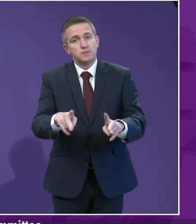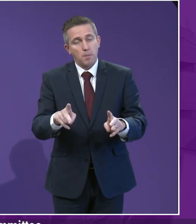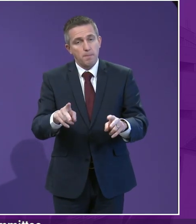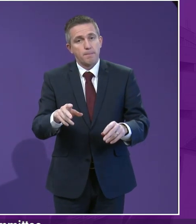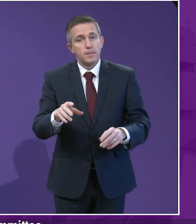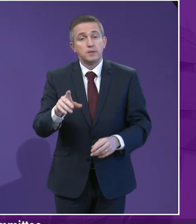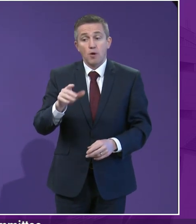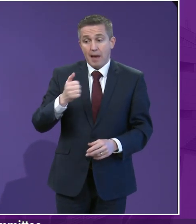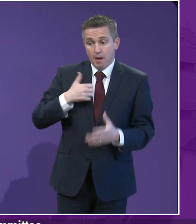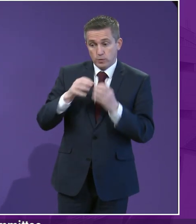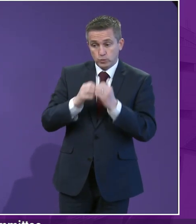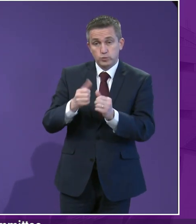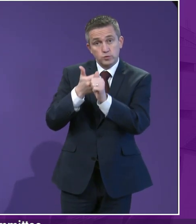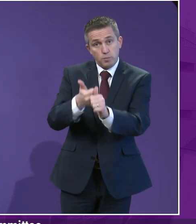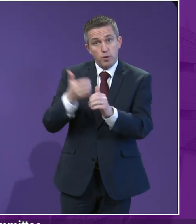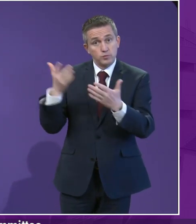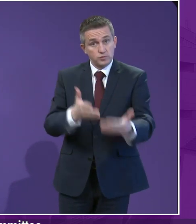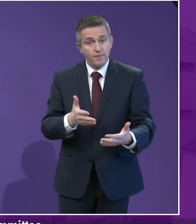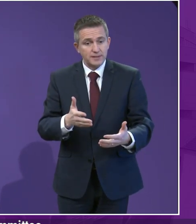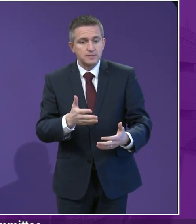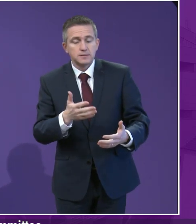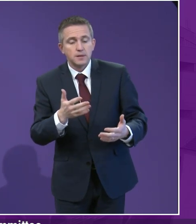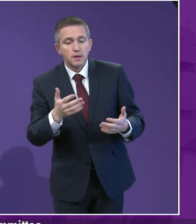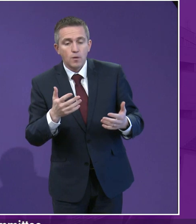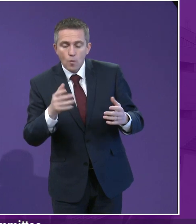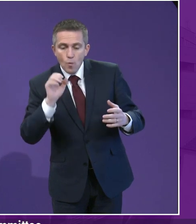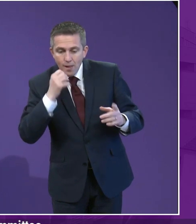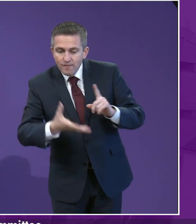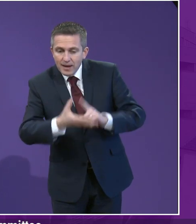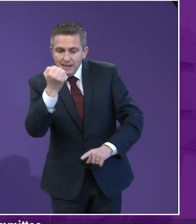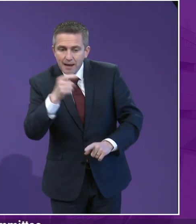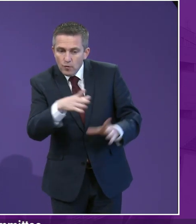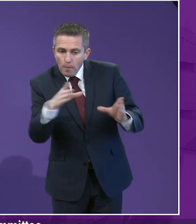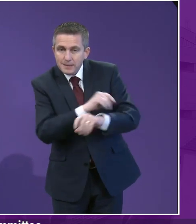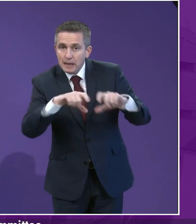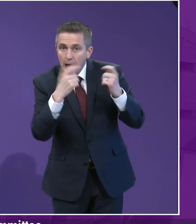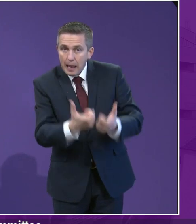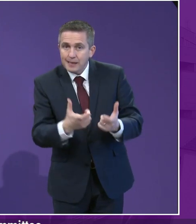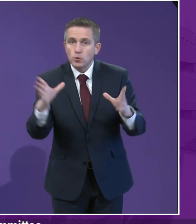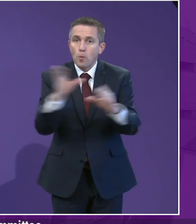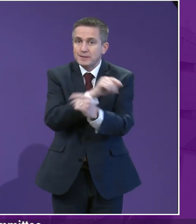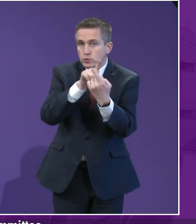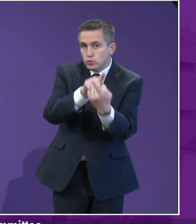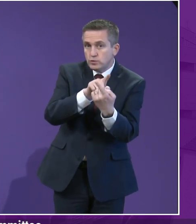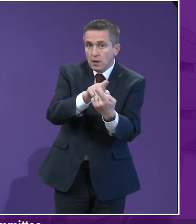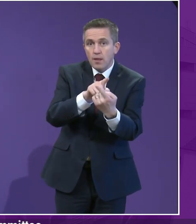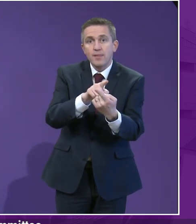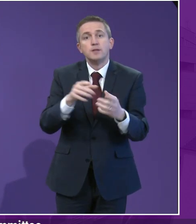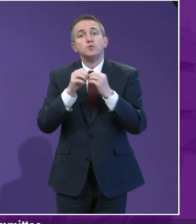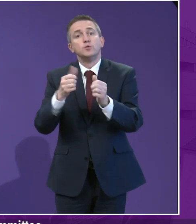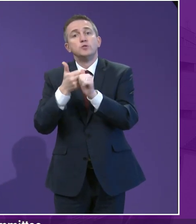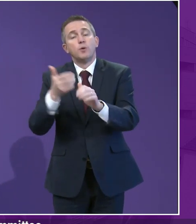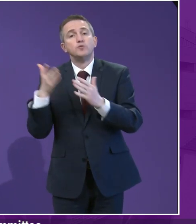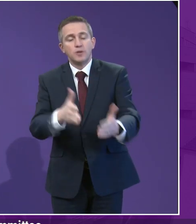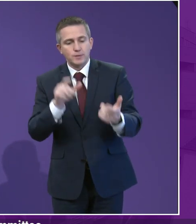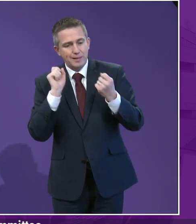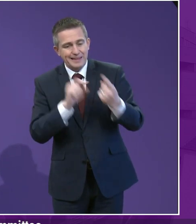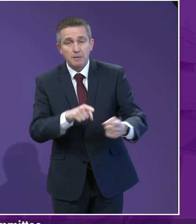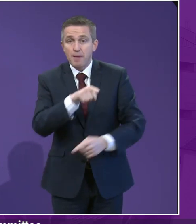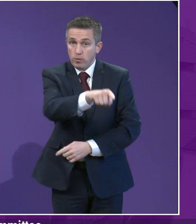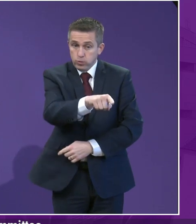Christopher. Sorry. Just add the experiences from St Andrews students to your question. We have an academic alert system whereby